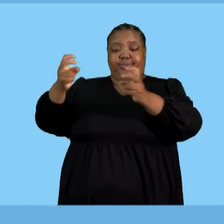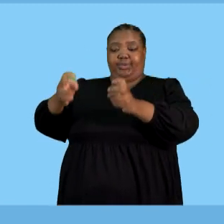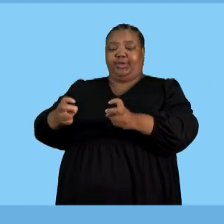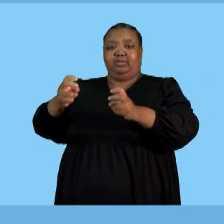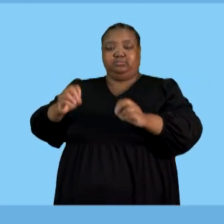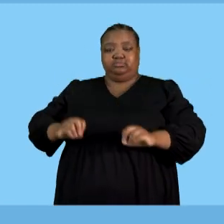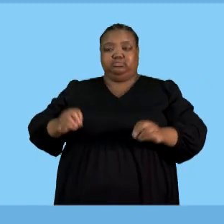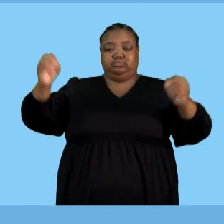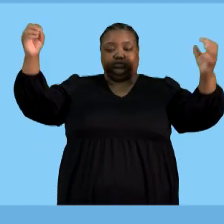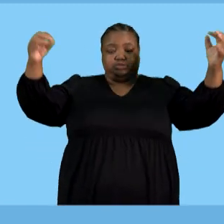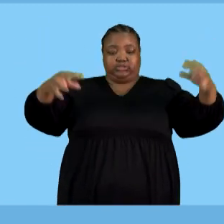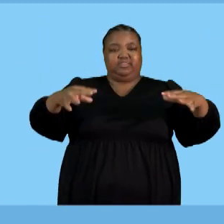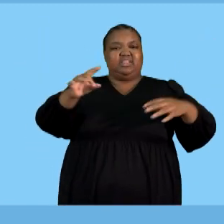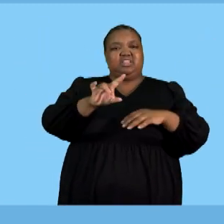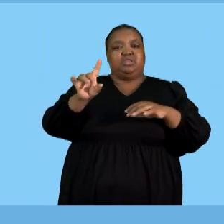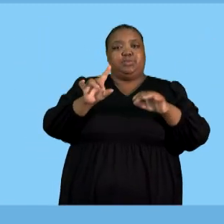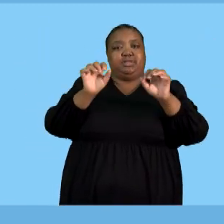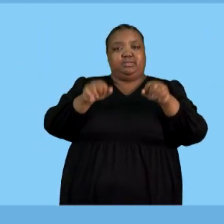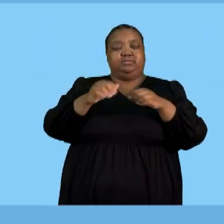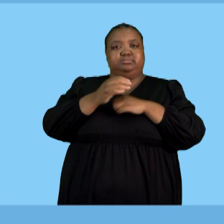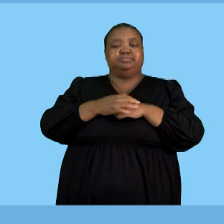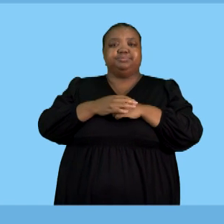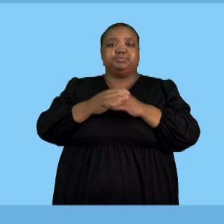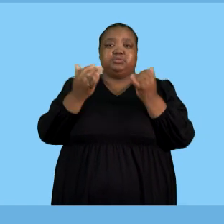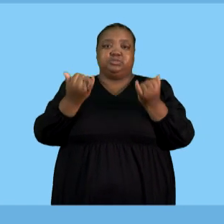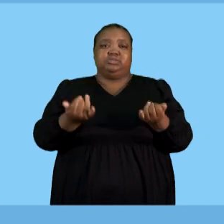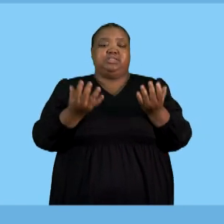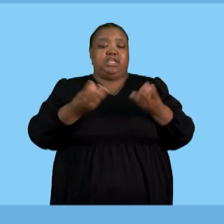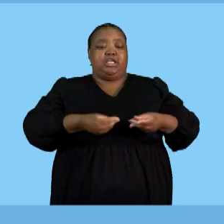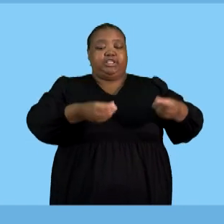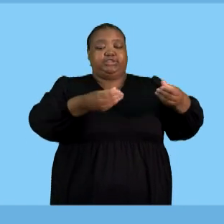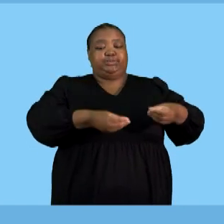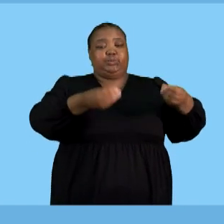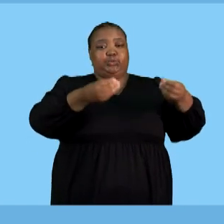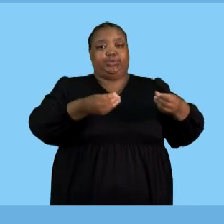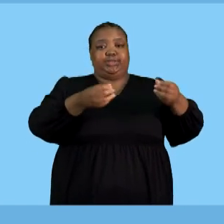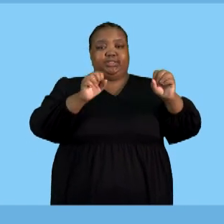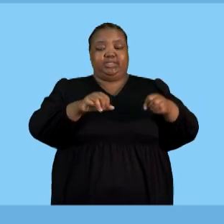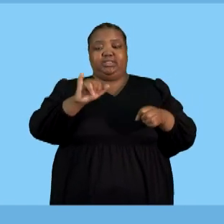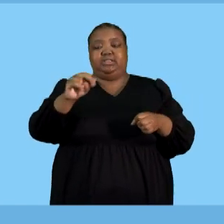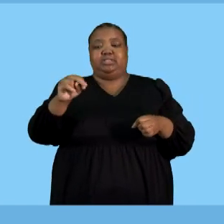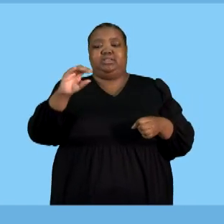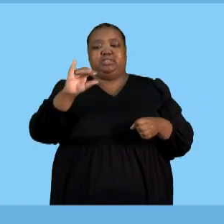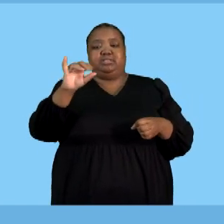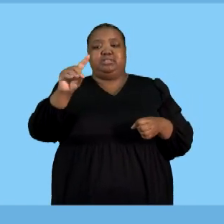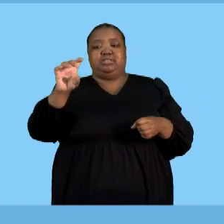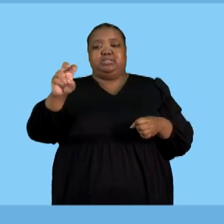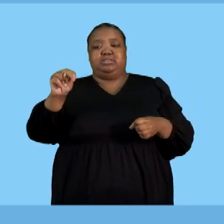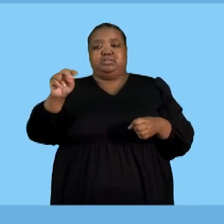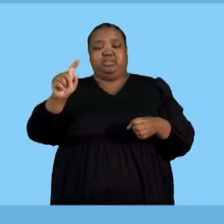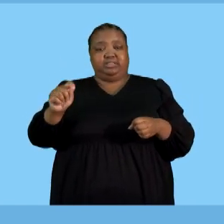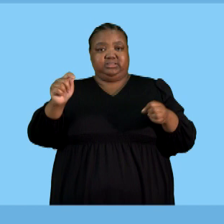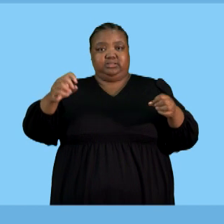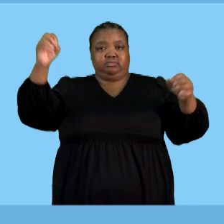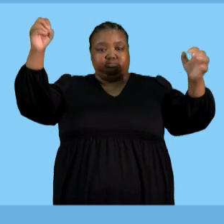surfaces, the reflection is known as what? So now, if we have a smooth surface and the incident rays are